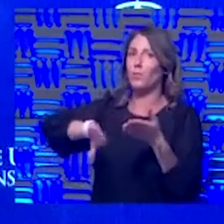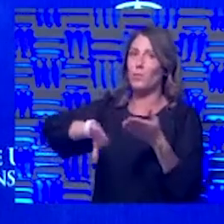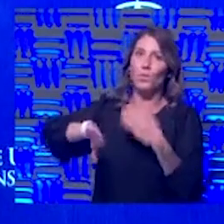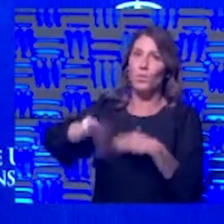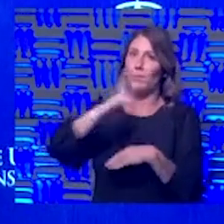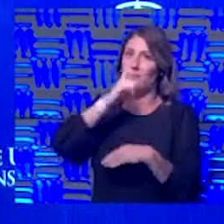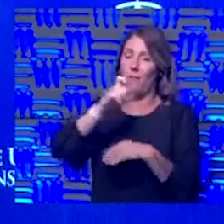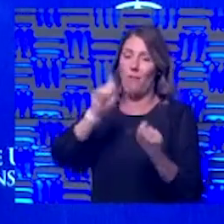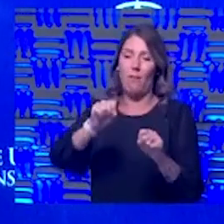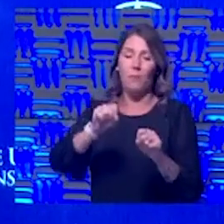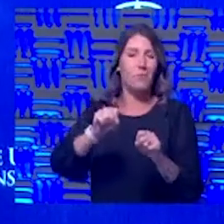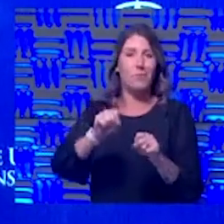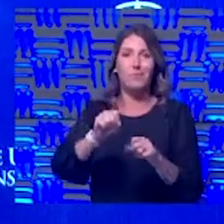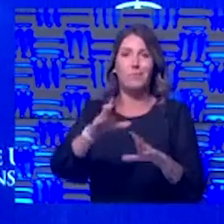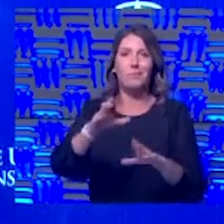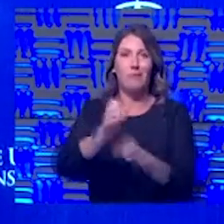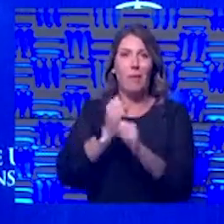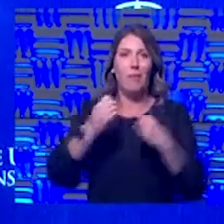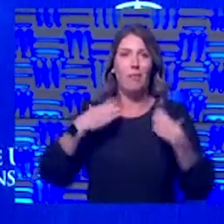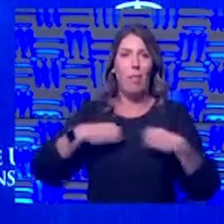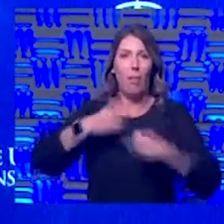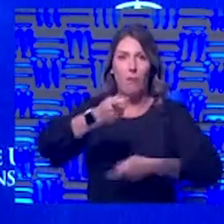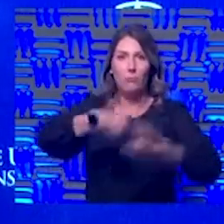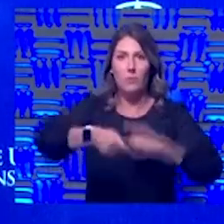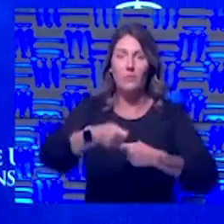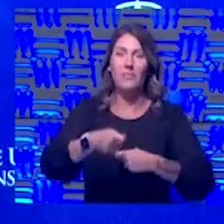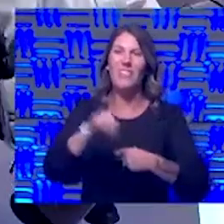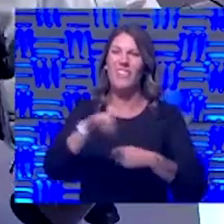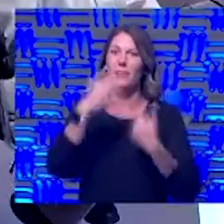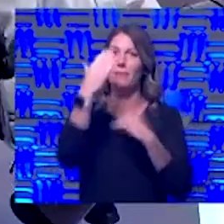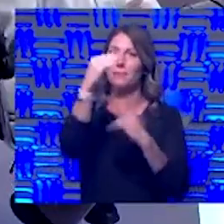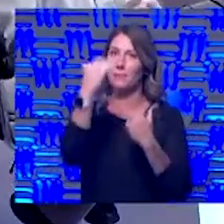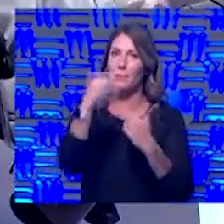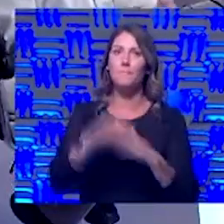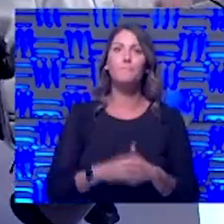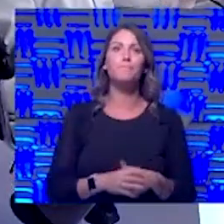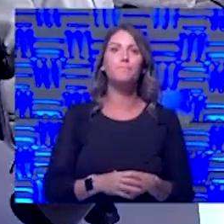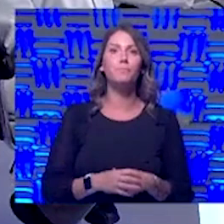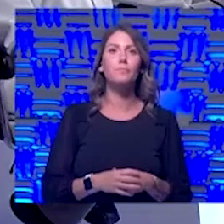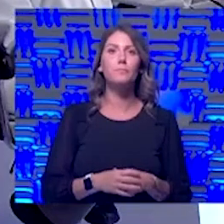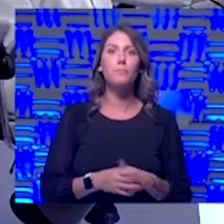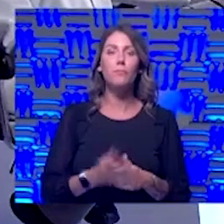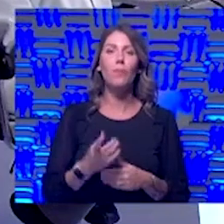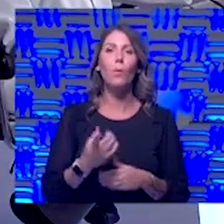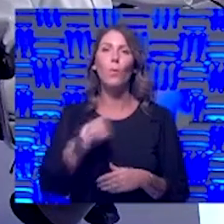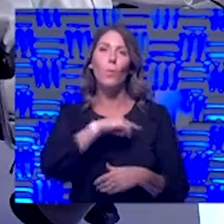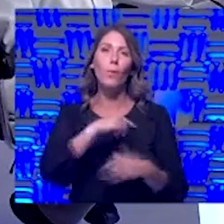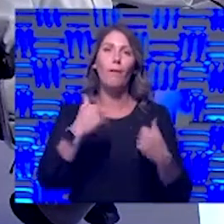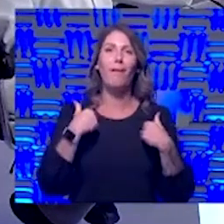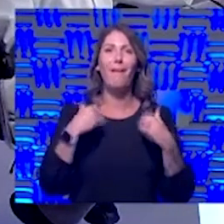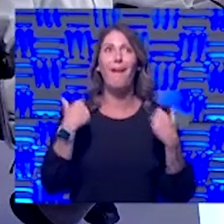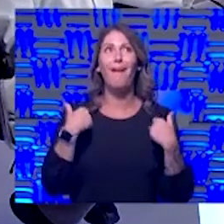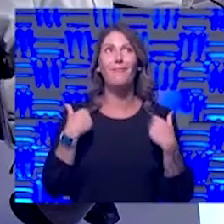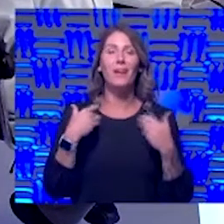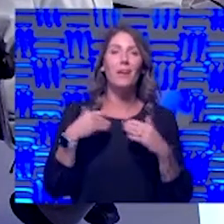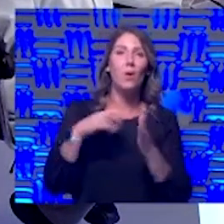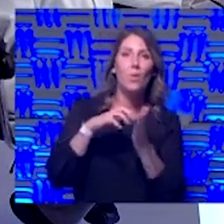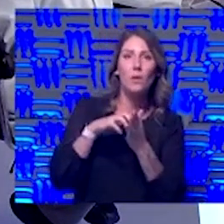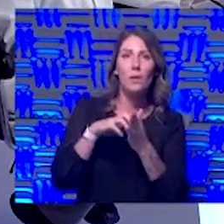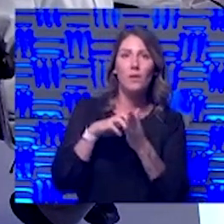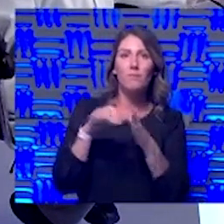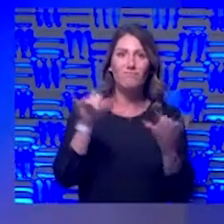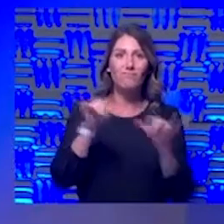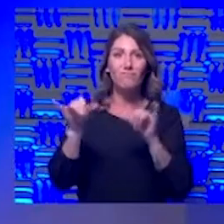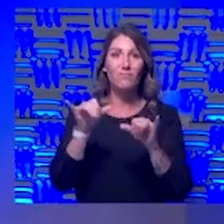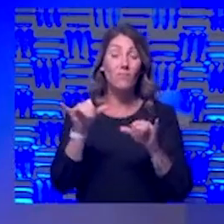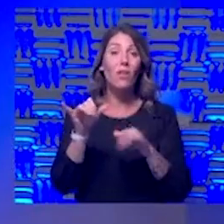lung transplant. So that's why it's going to be very limited in scope. And I think we can make a weak analogy to the one or two patients that were cured of HIV